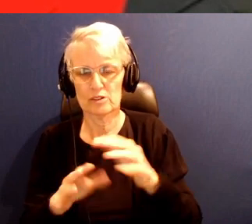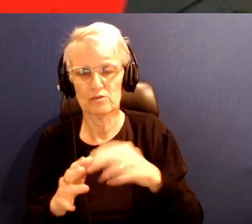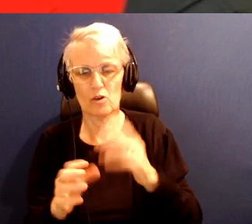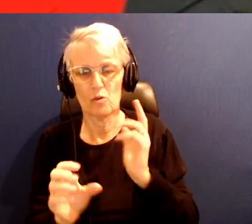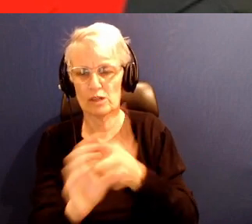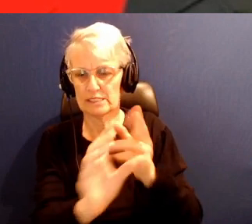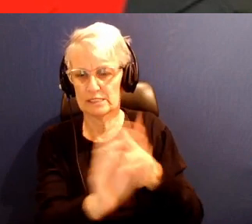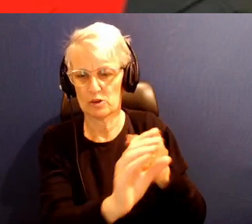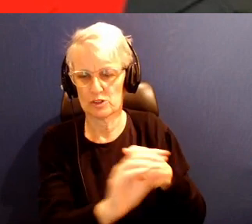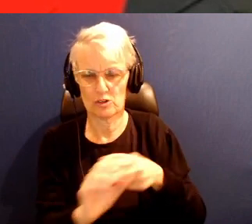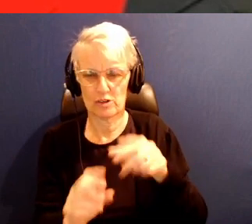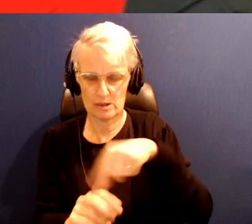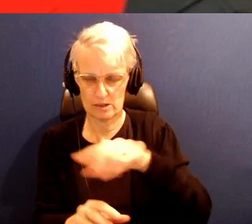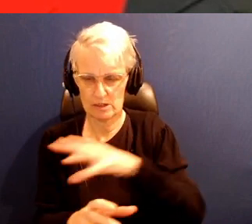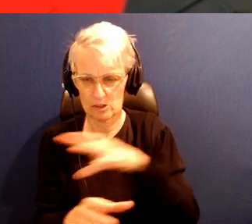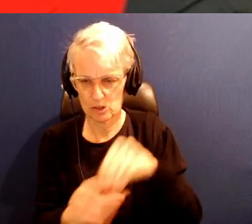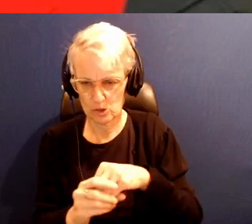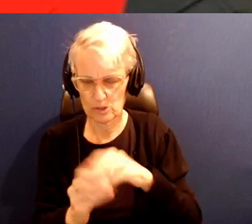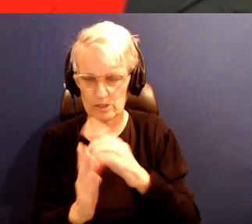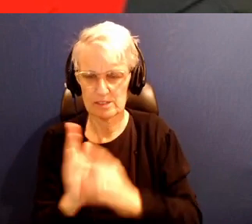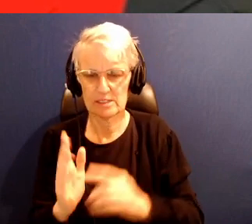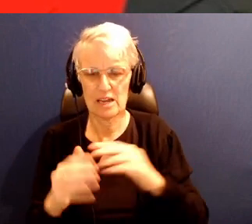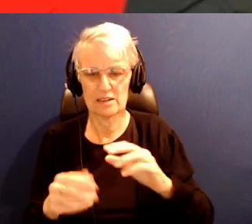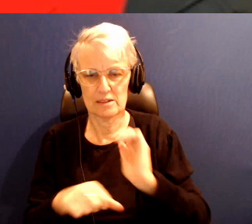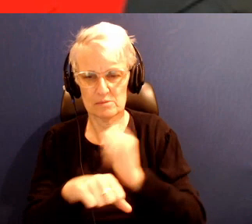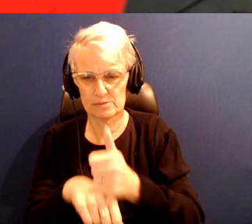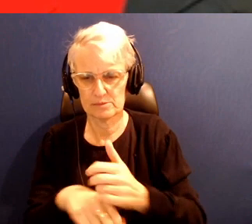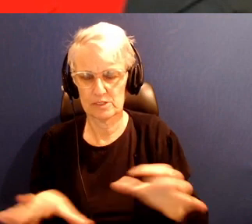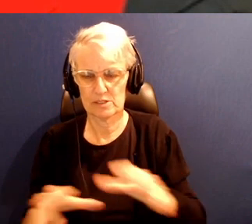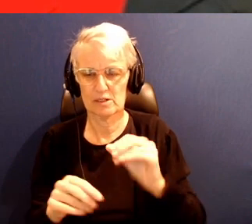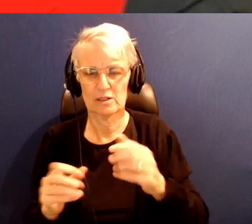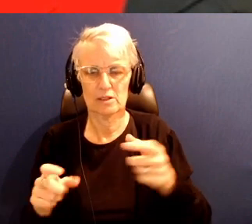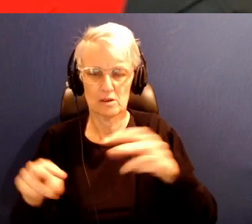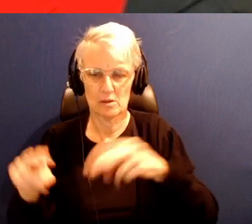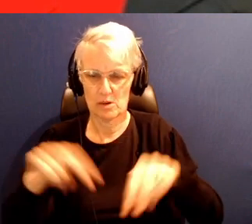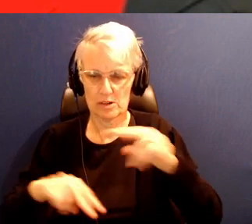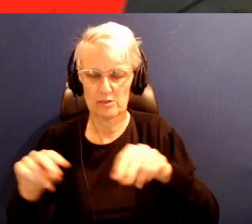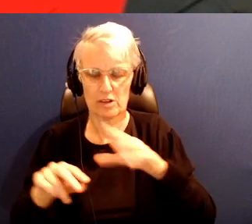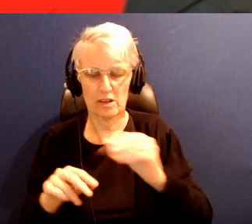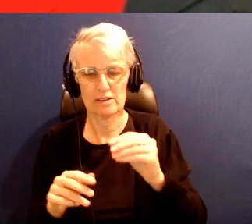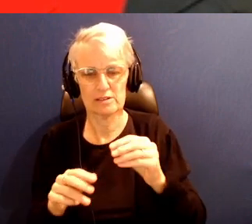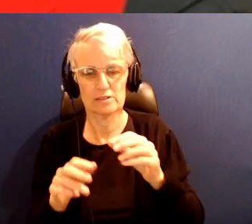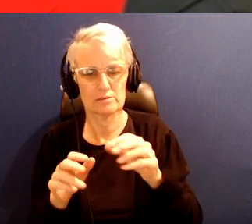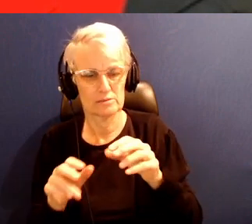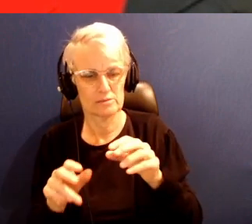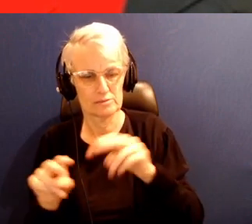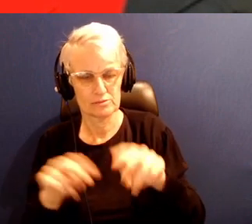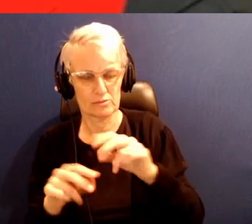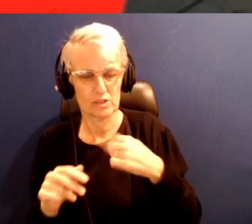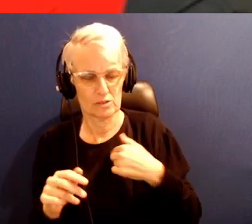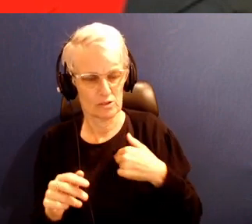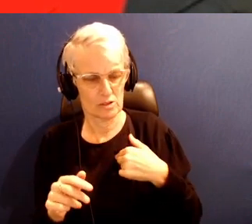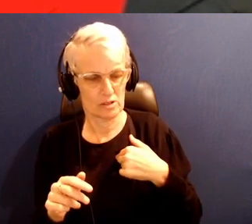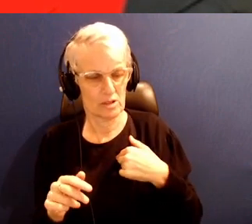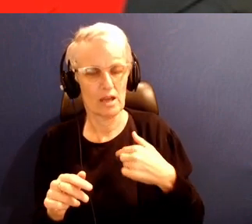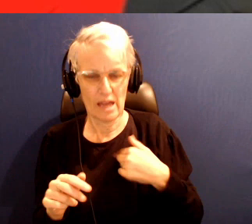of participatory approaches in the design, implementation, monitoring, and evaluation of the project.